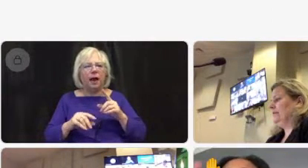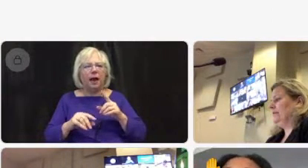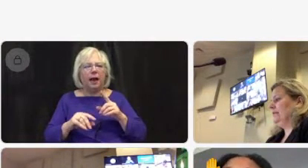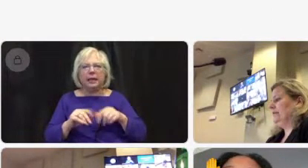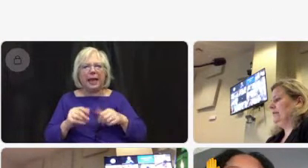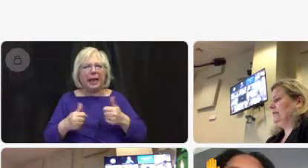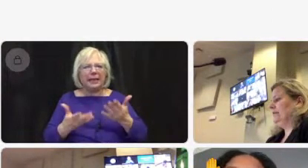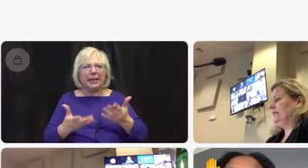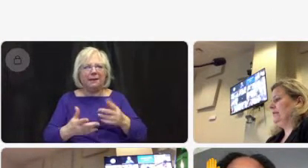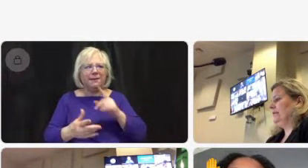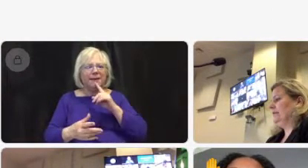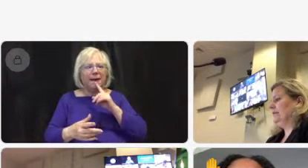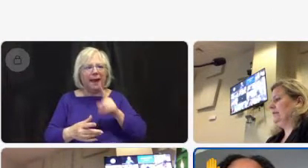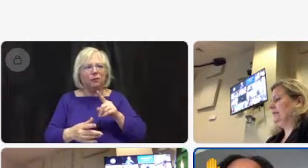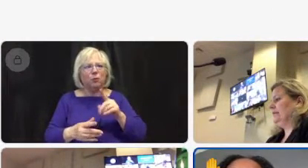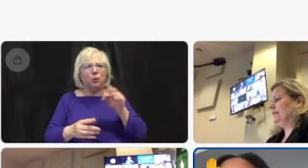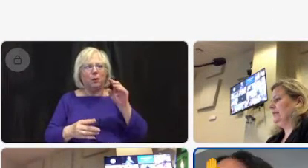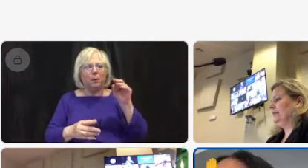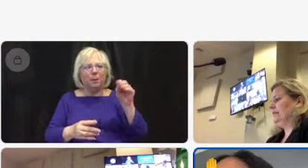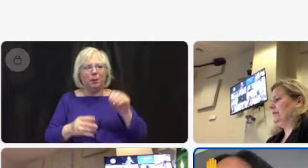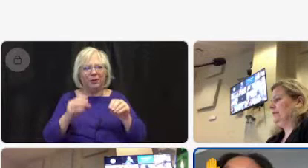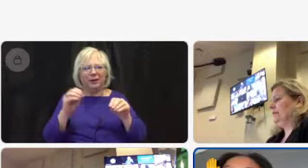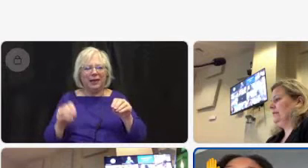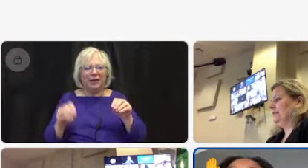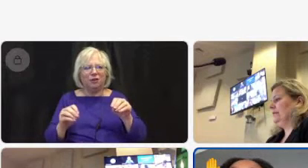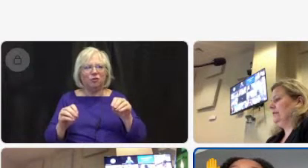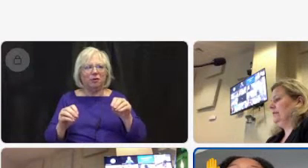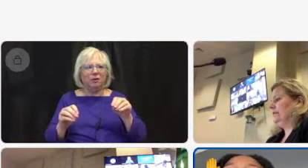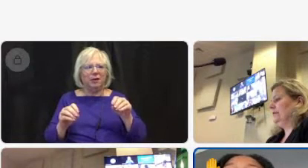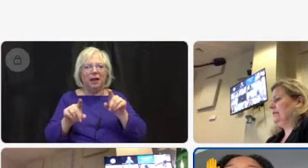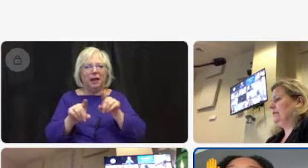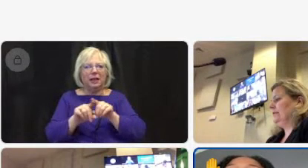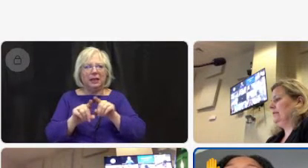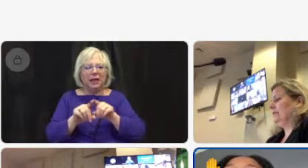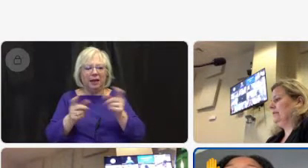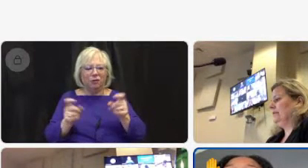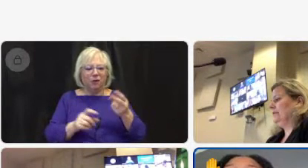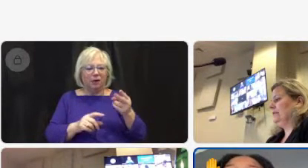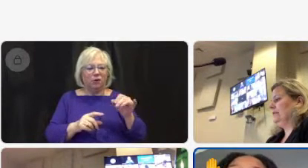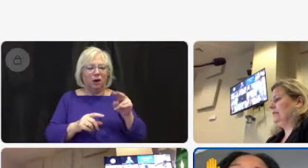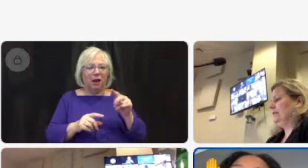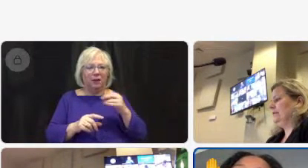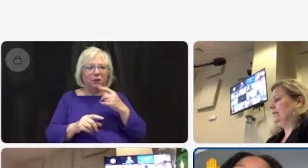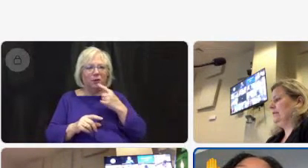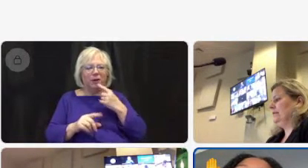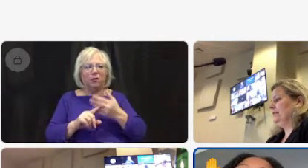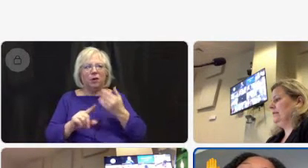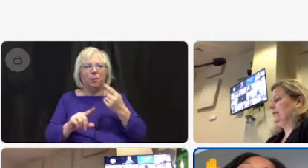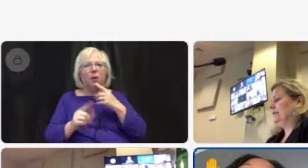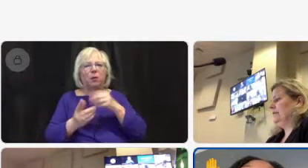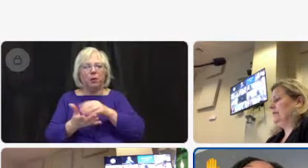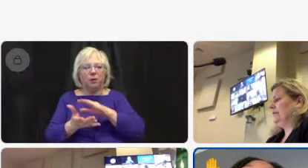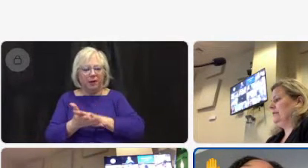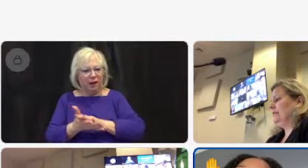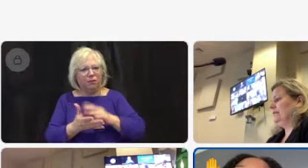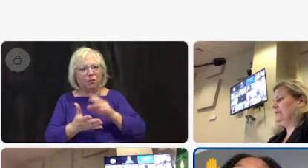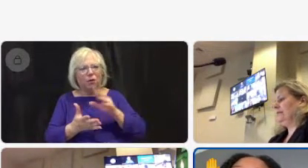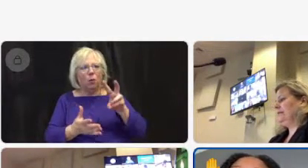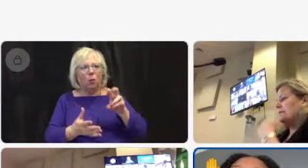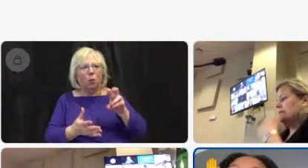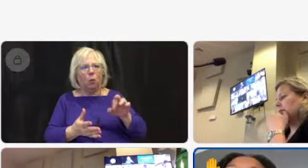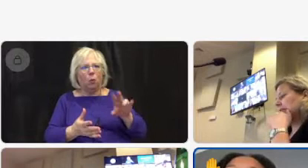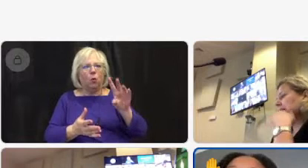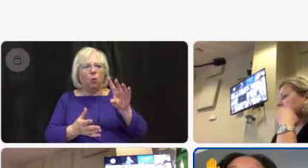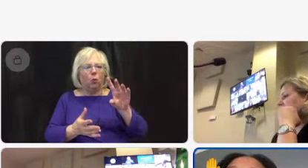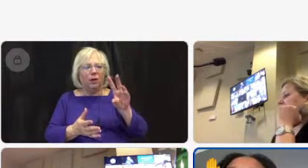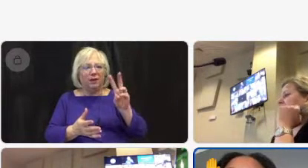an actual percentage like Hines was saying earlier, but I do want to put on record for Ward 6 that majority of